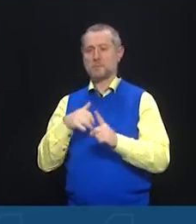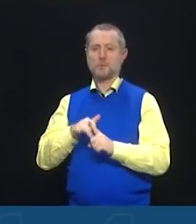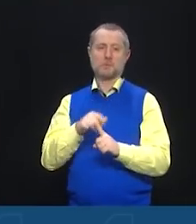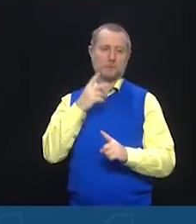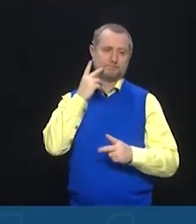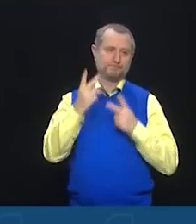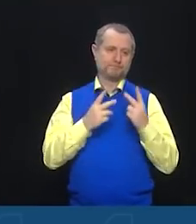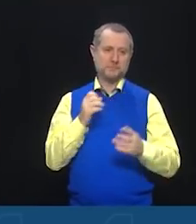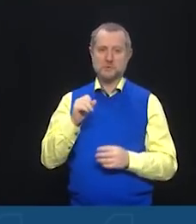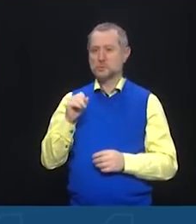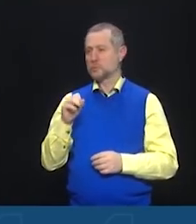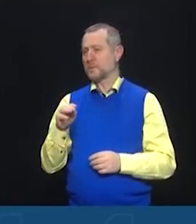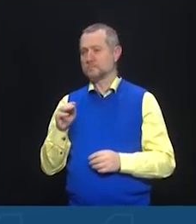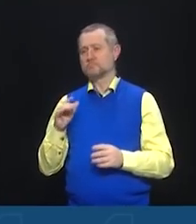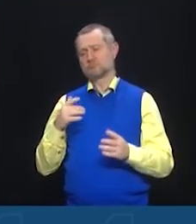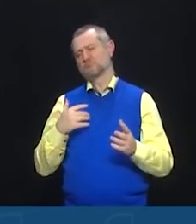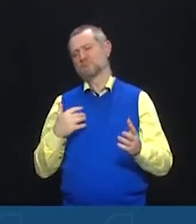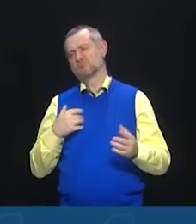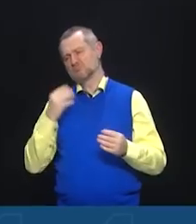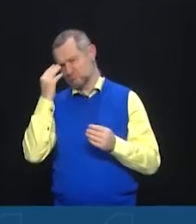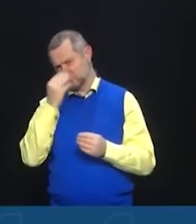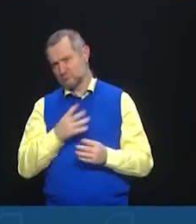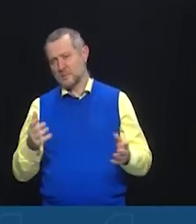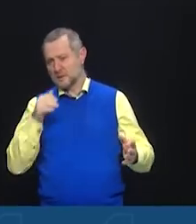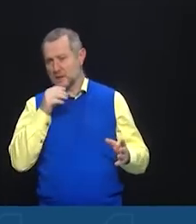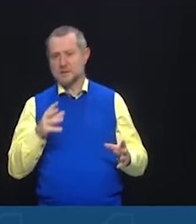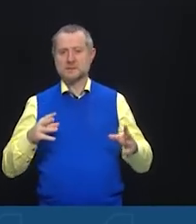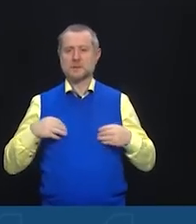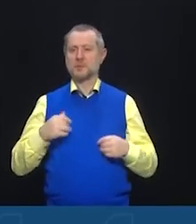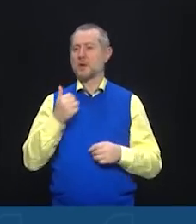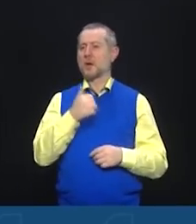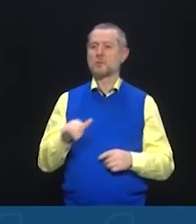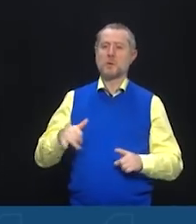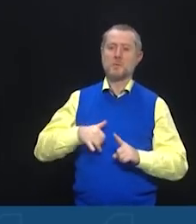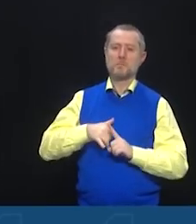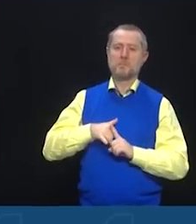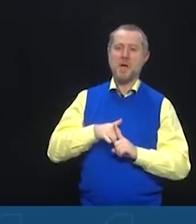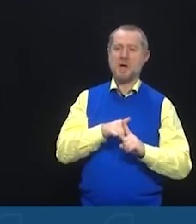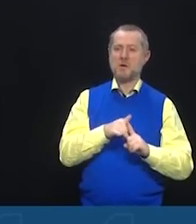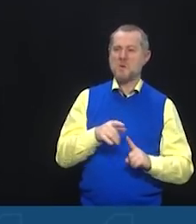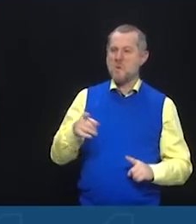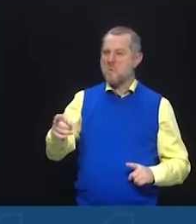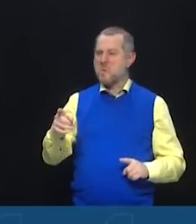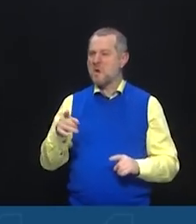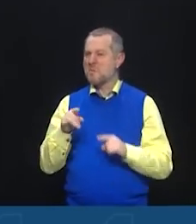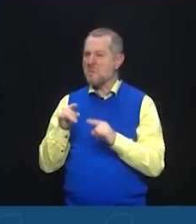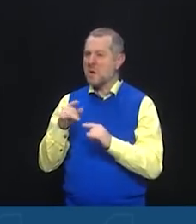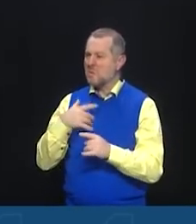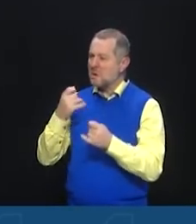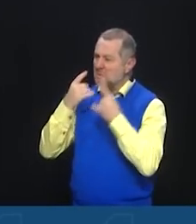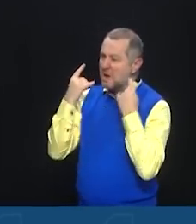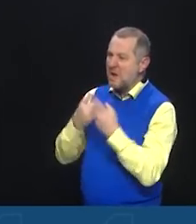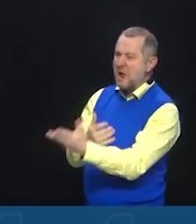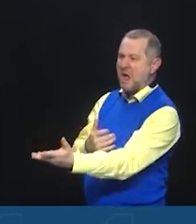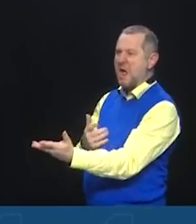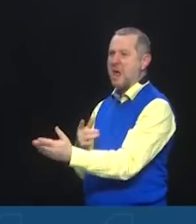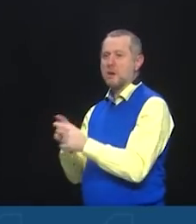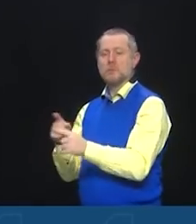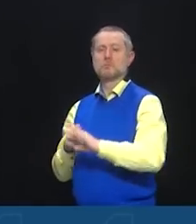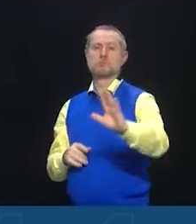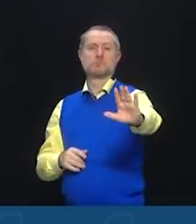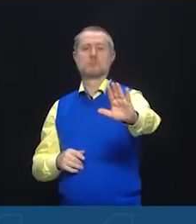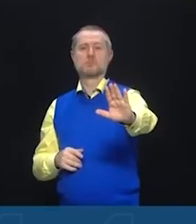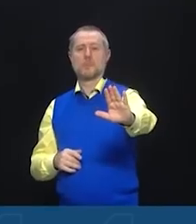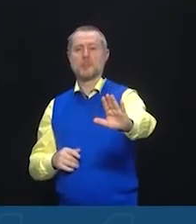have any tolerance for people who are questioning someone's own personal decision to do what they want. If people want to continue wearing masks, they're allowed